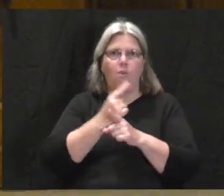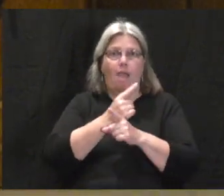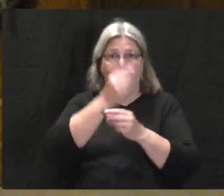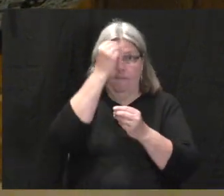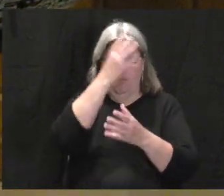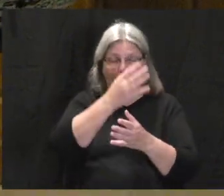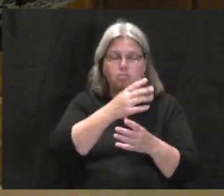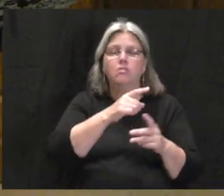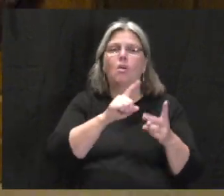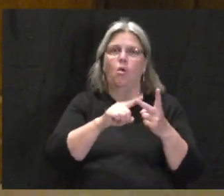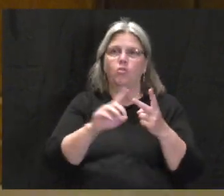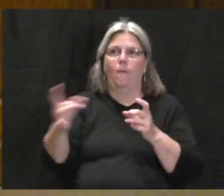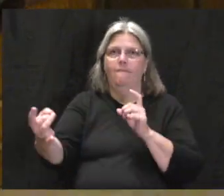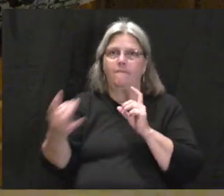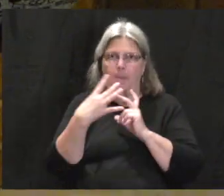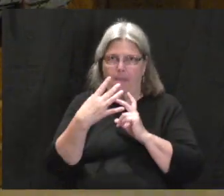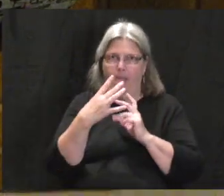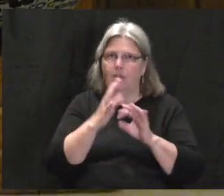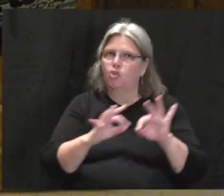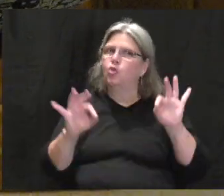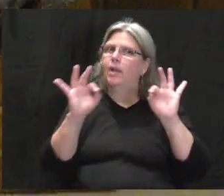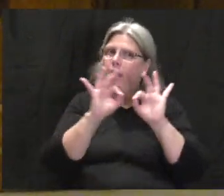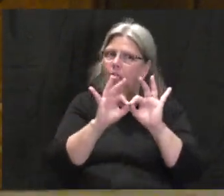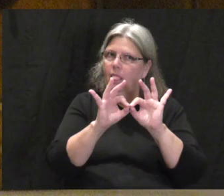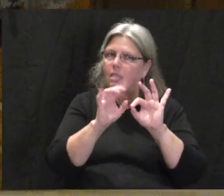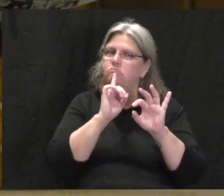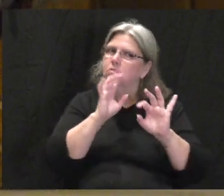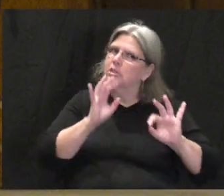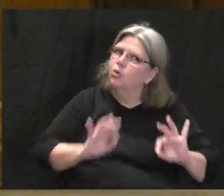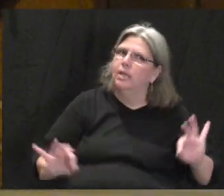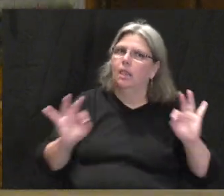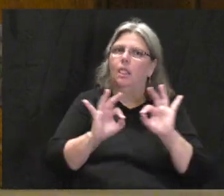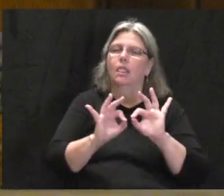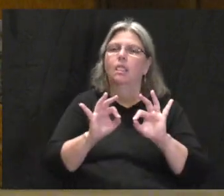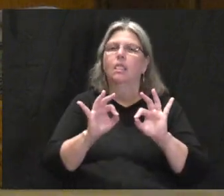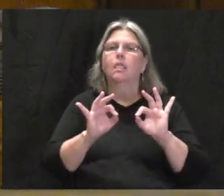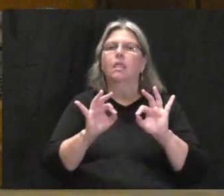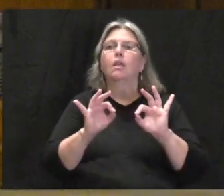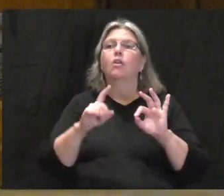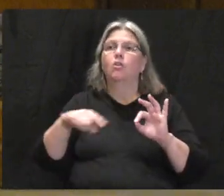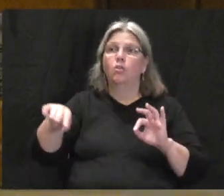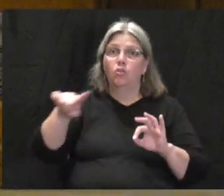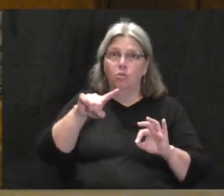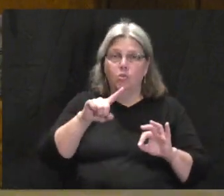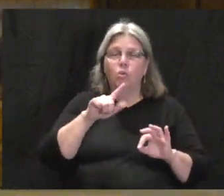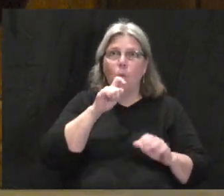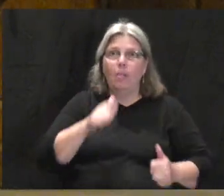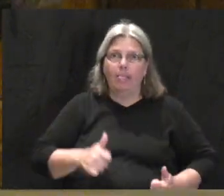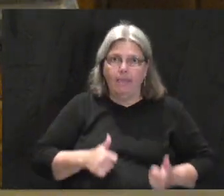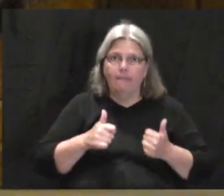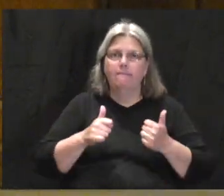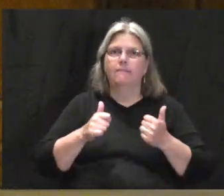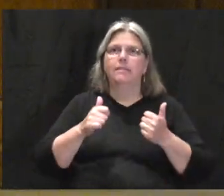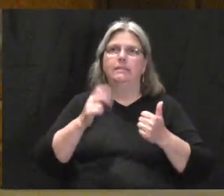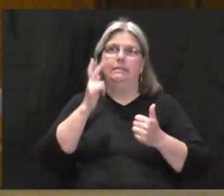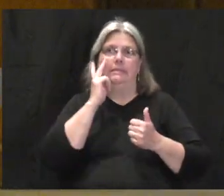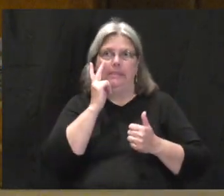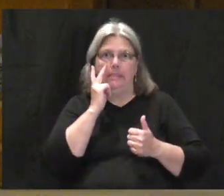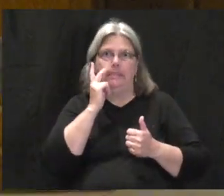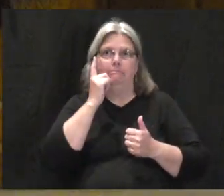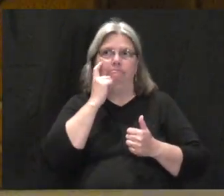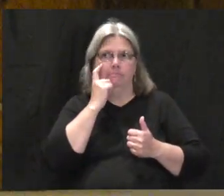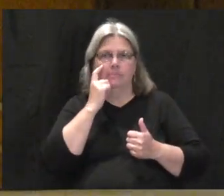is critical. It's essential. You people are living it, you're seeing it. Your parents,